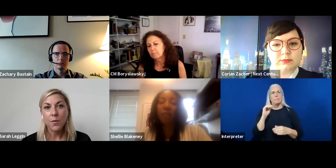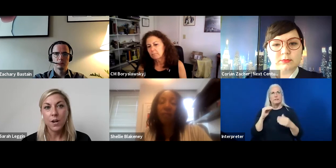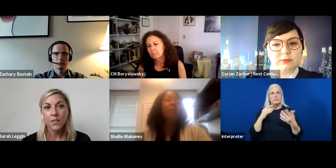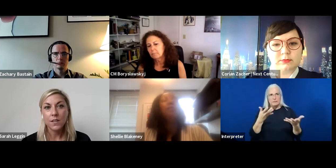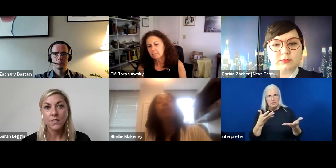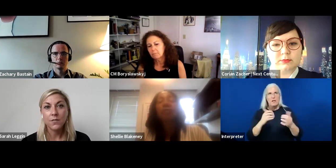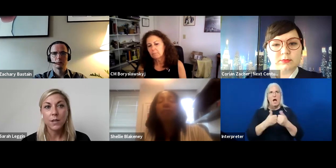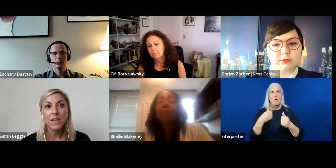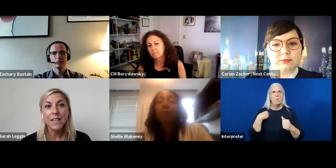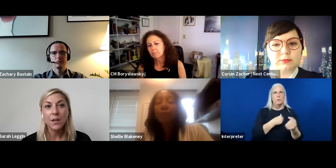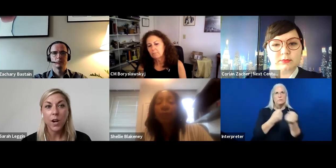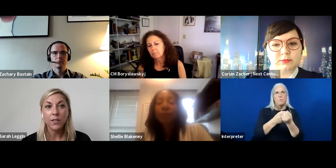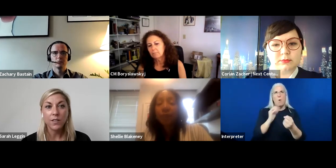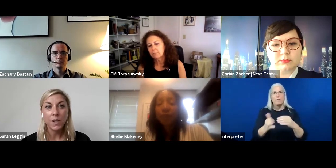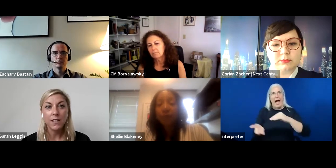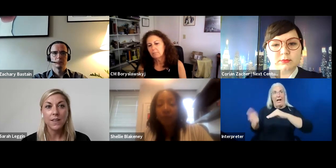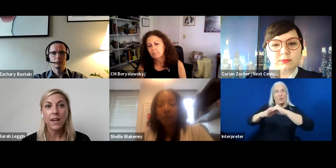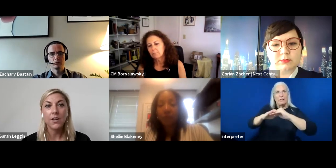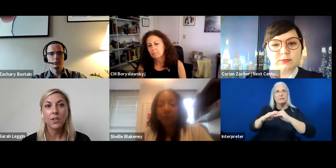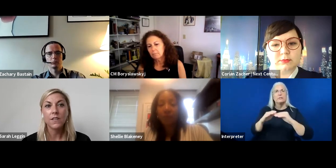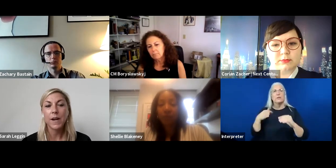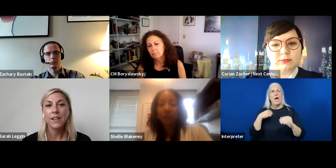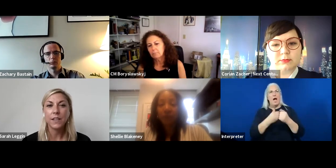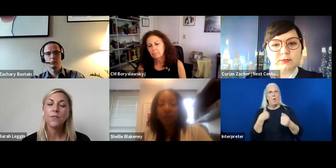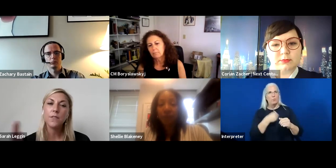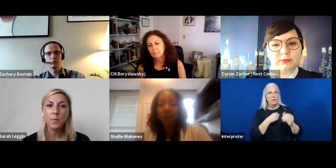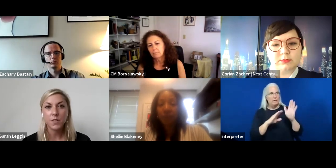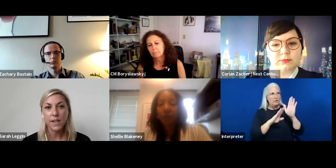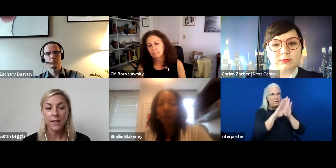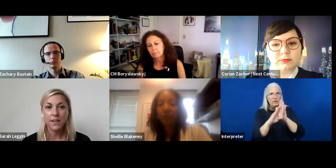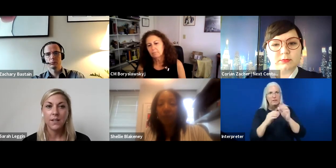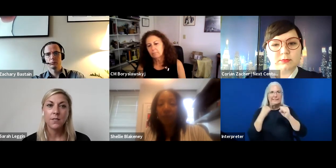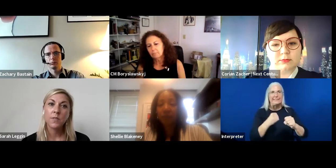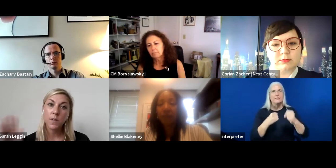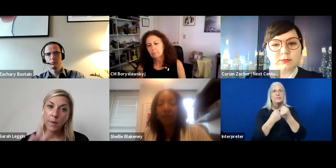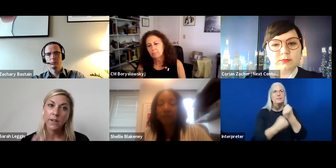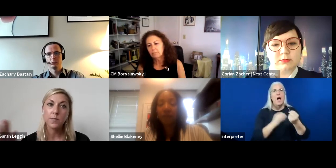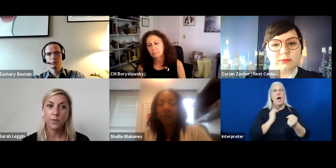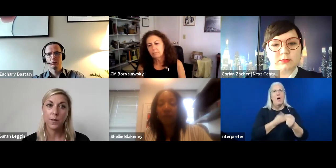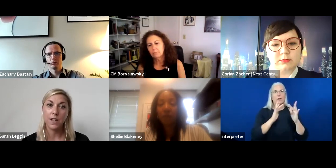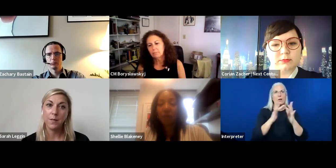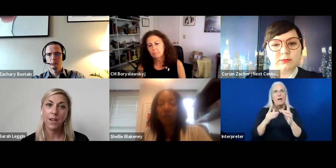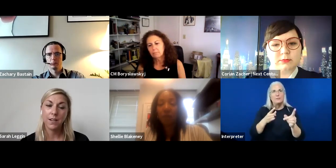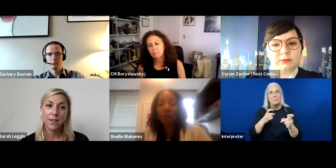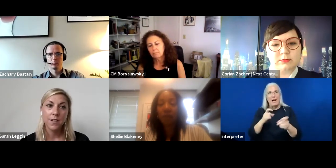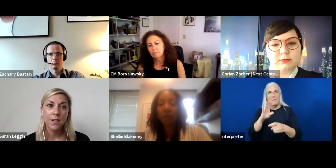strengthen networks, delivering median wireless speeds that increased by nearly 50% compared to before